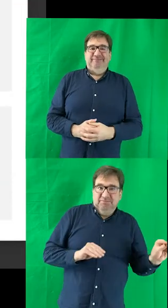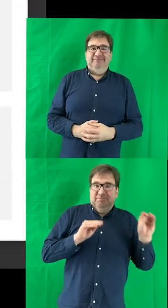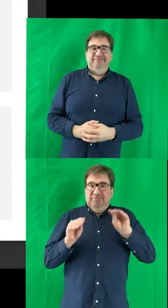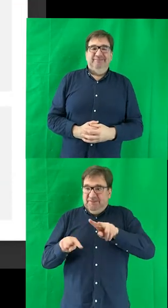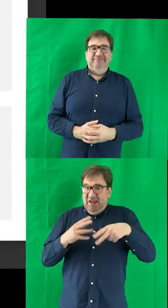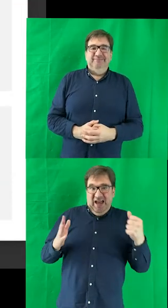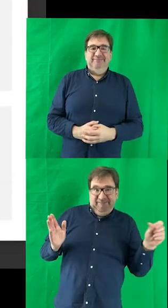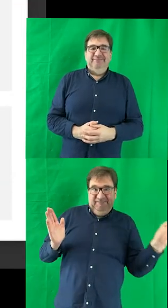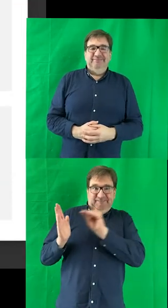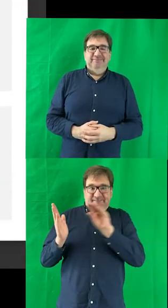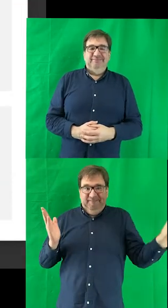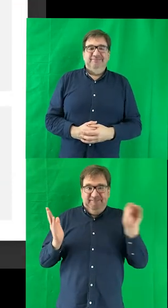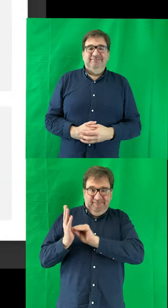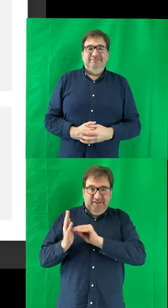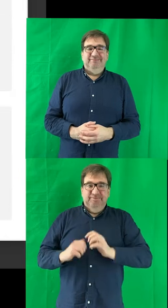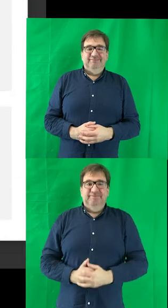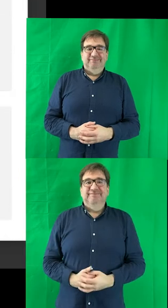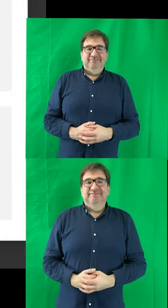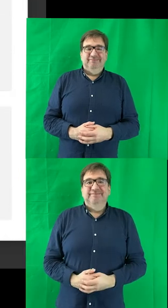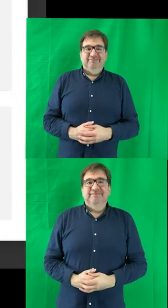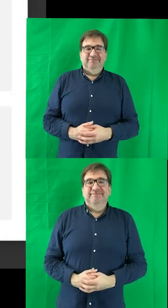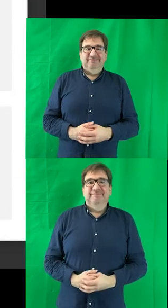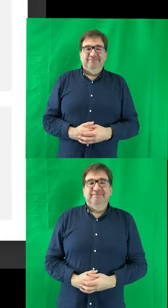into a pre-existing video.